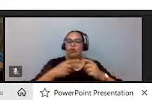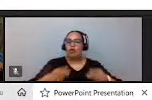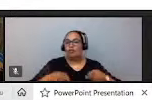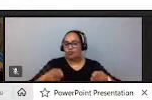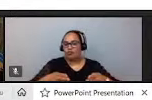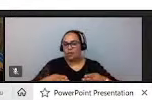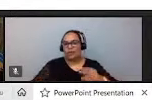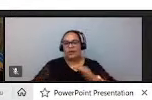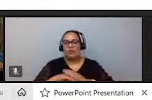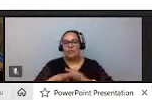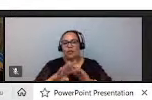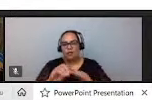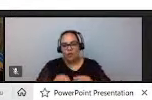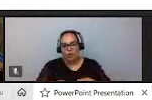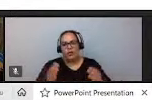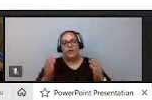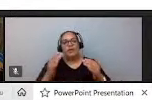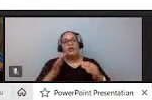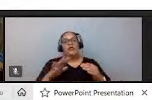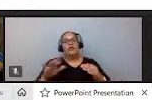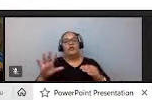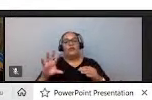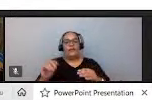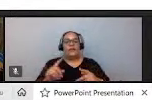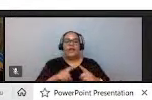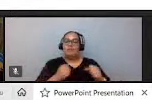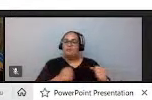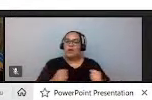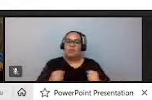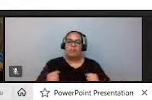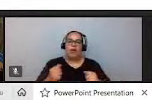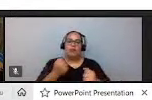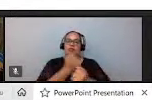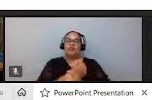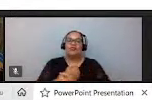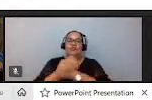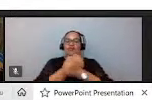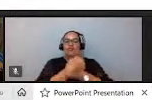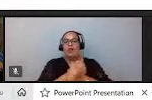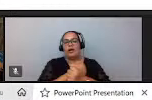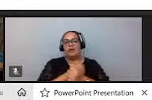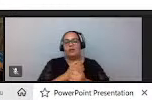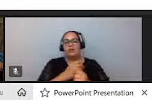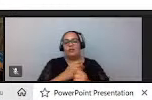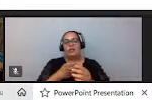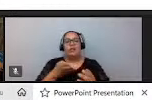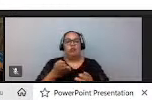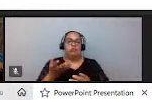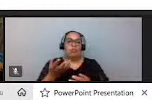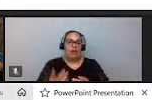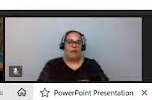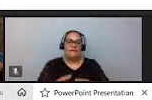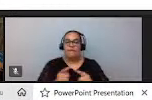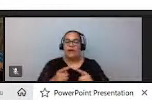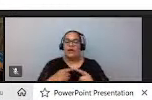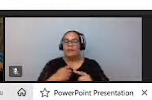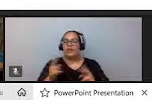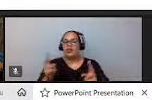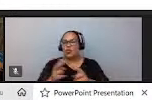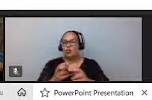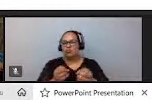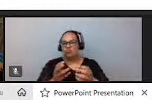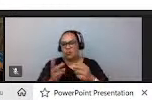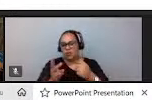then to have a permanent truck staging facility and I think I will touch on just very